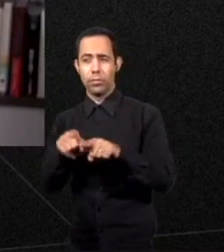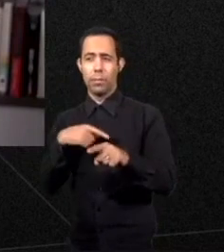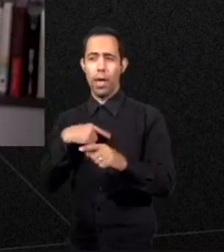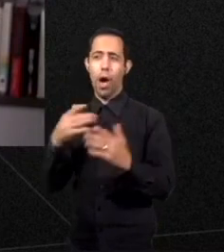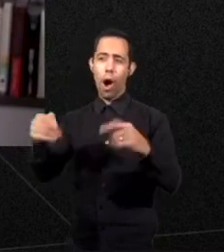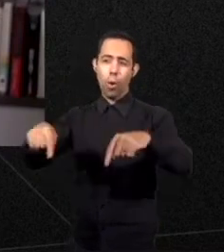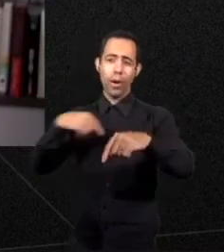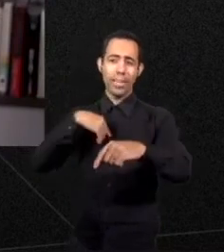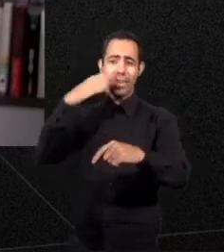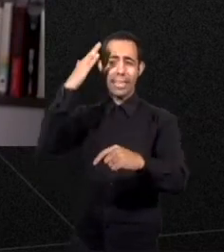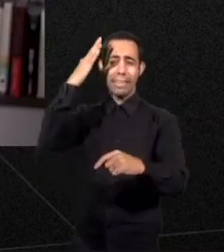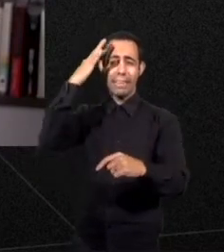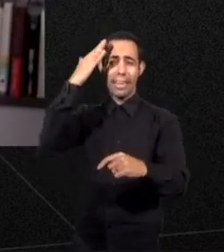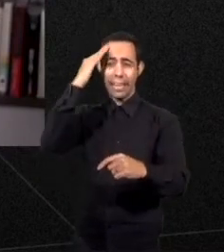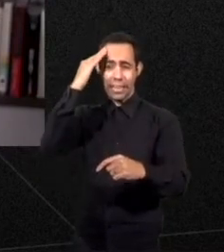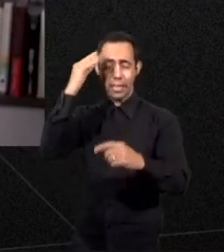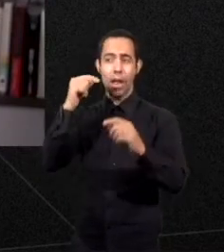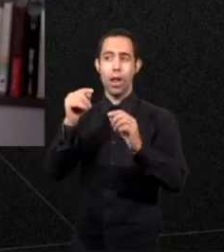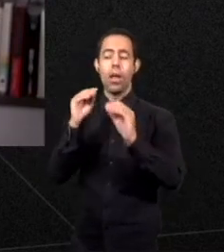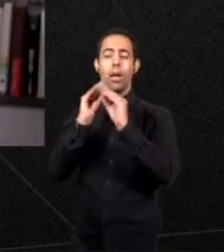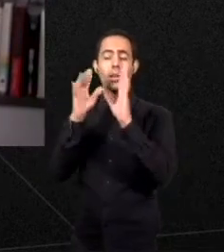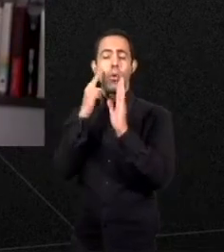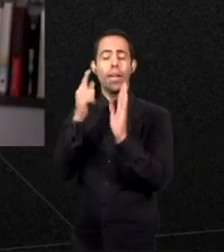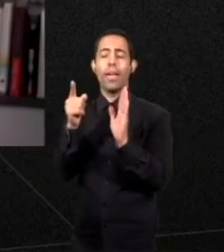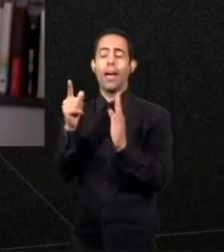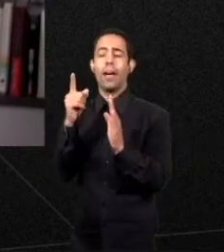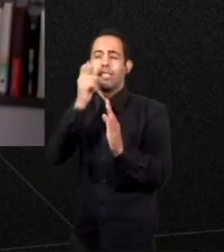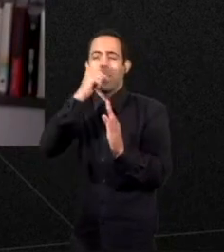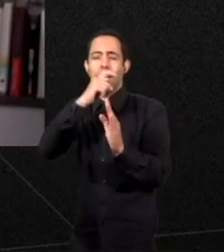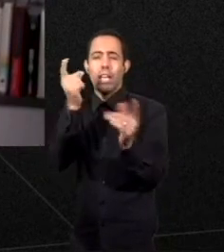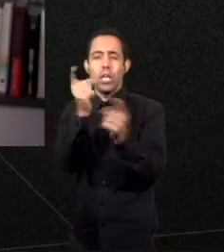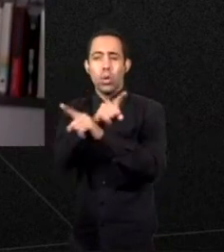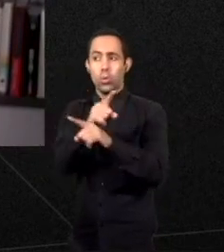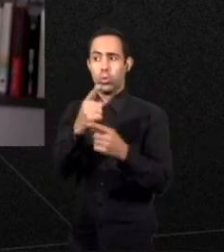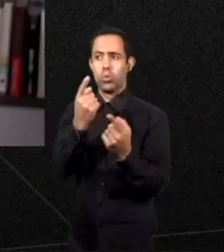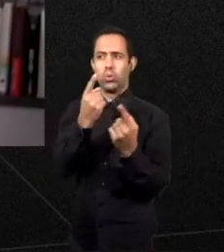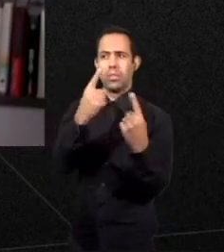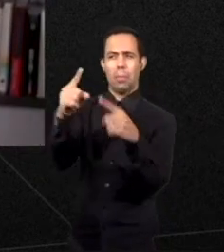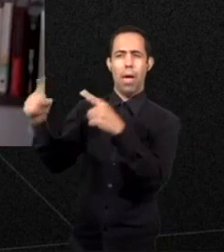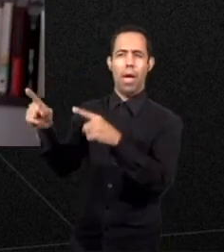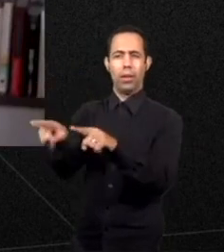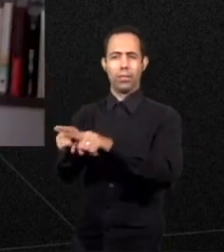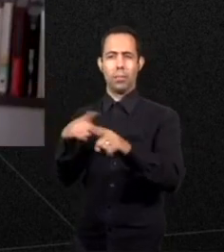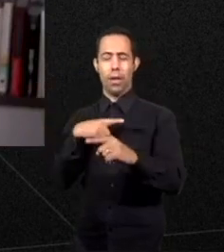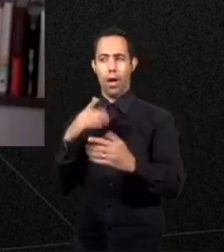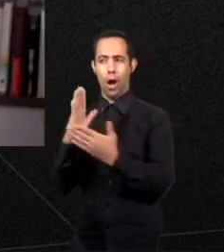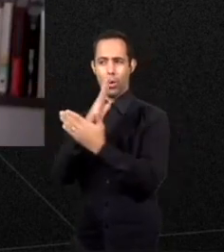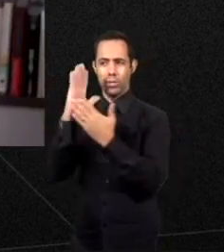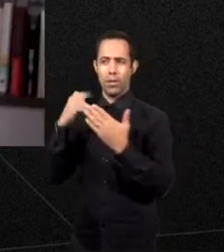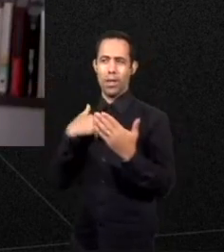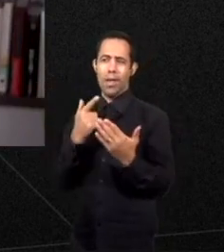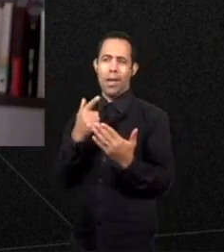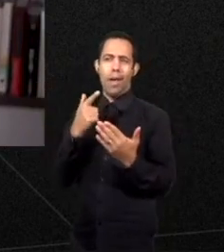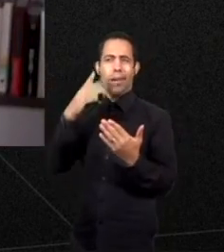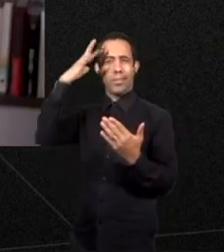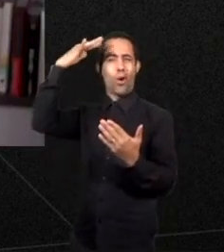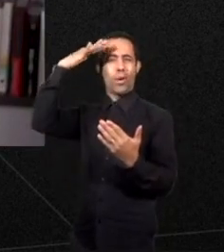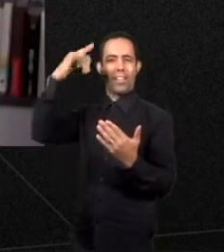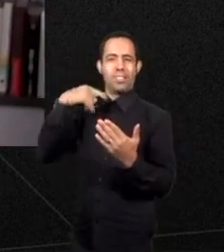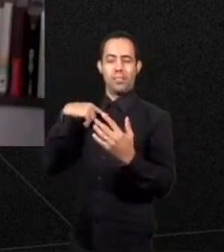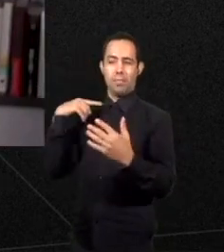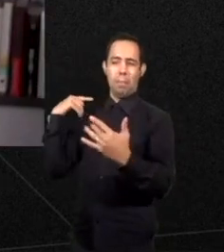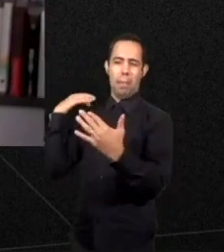Fake news have one big advantage, or conspiracy theories have one big advantage over scientific